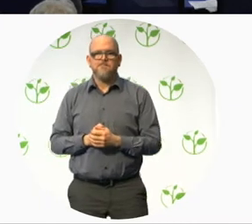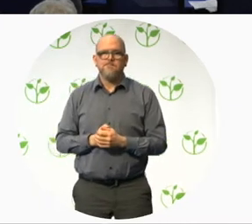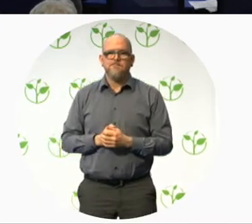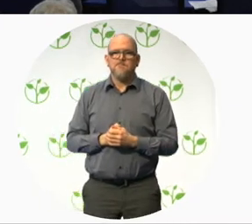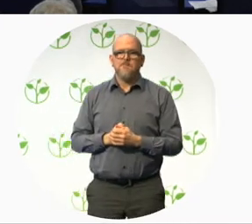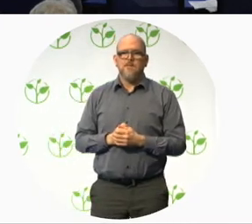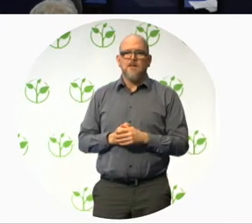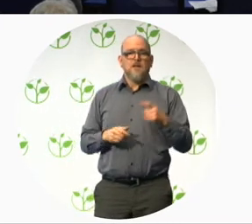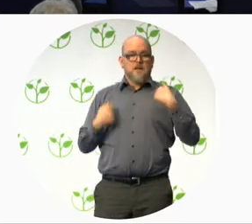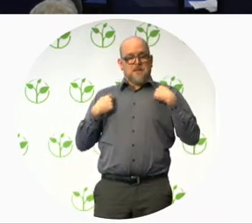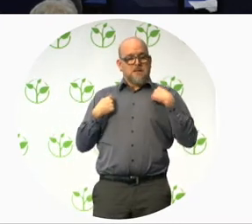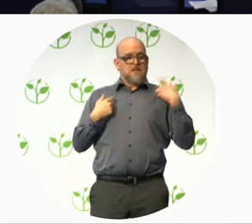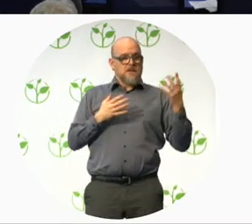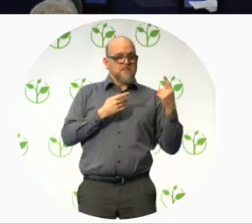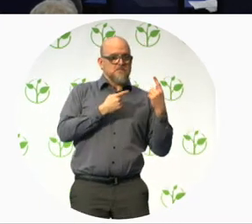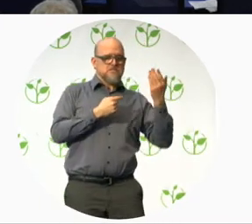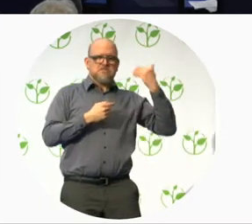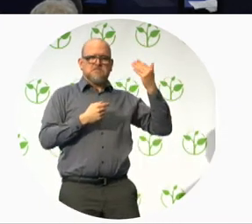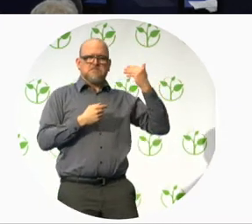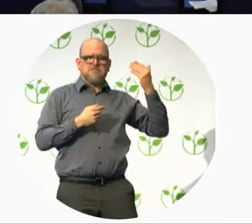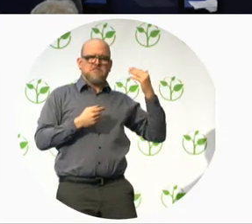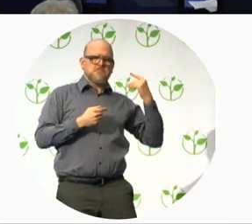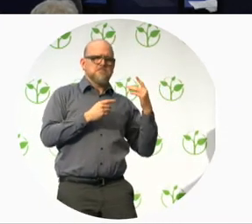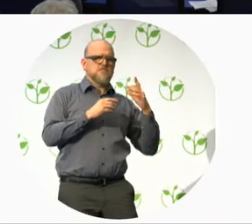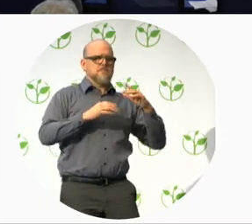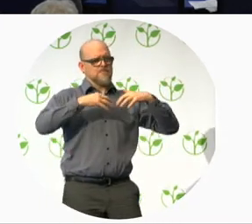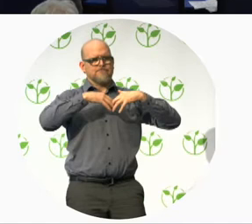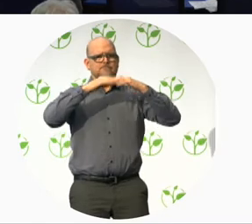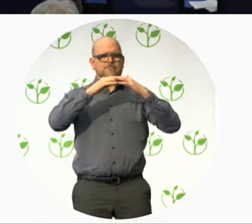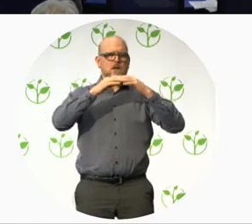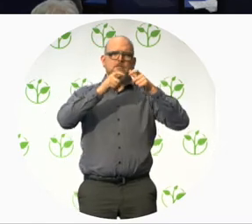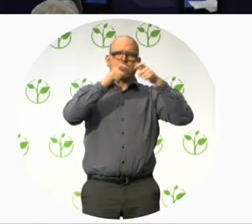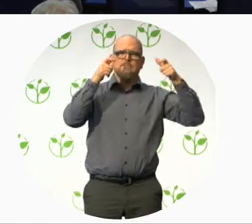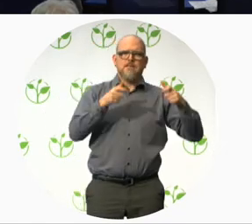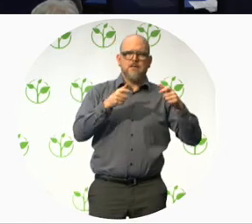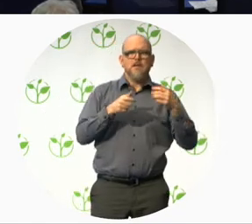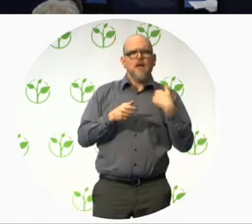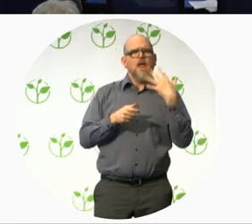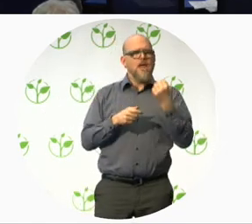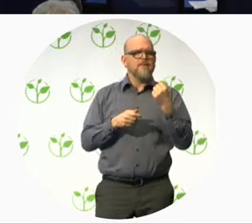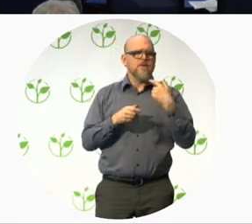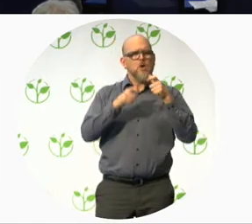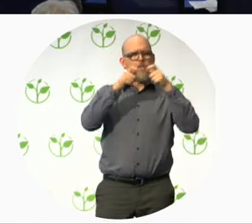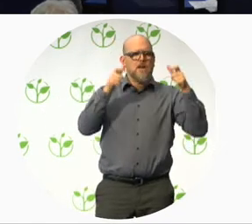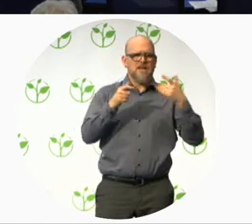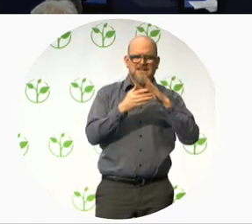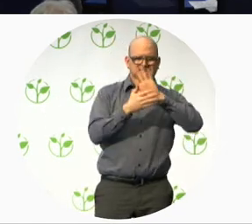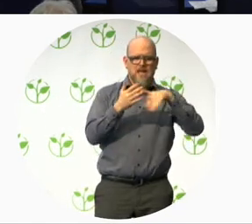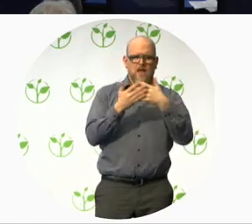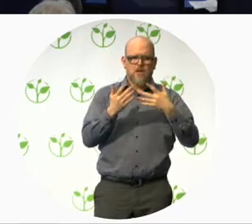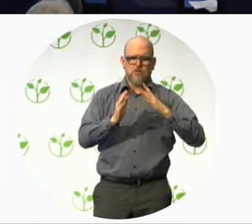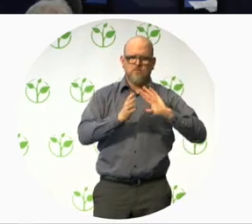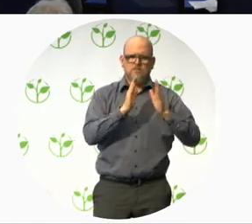we undertook a basic sign language course in BSL, which was really interesting because it was my first